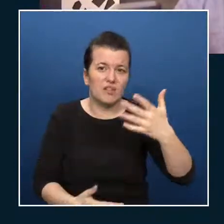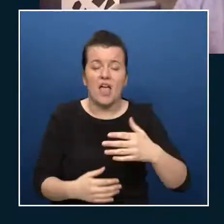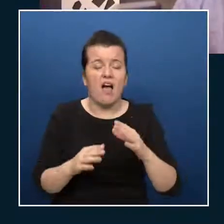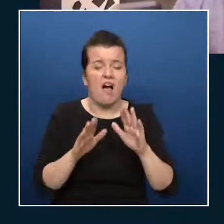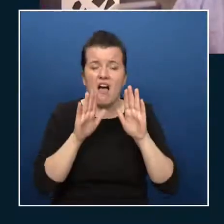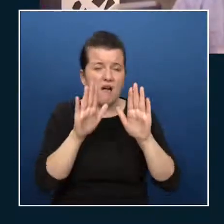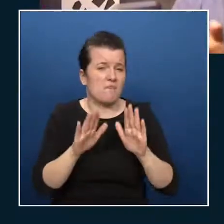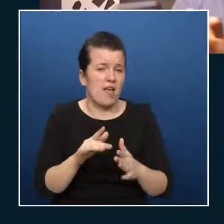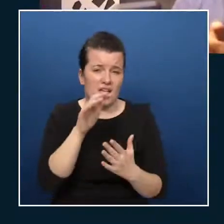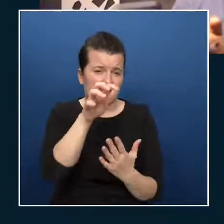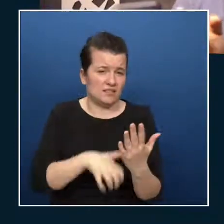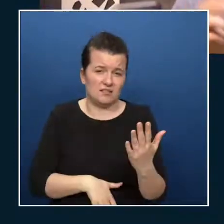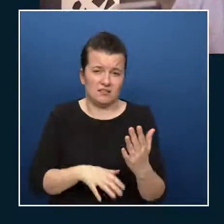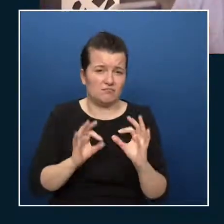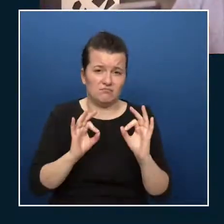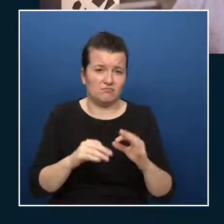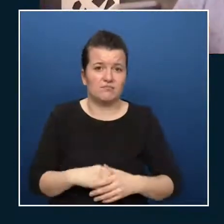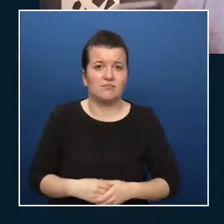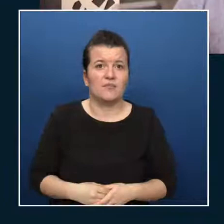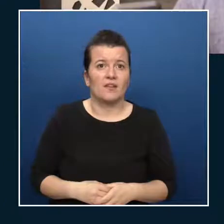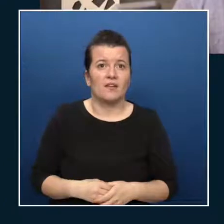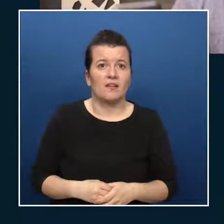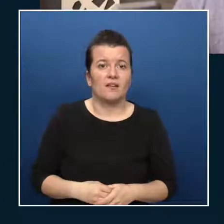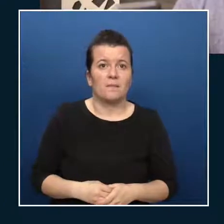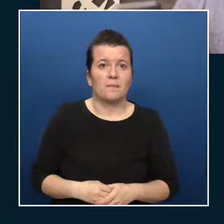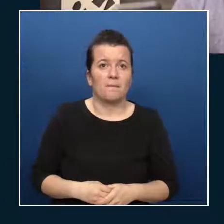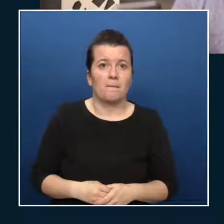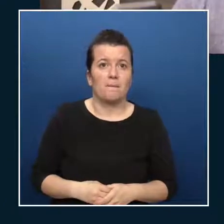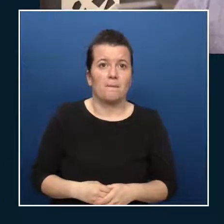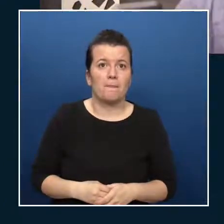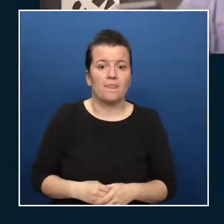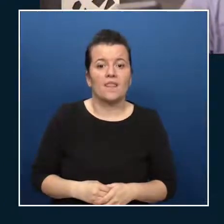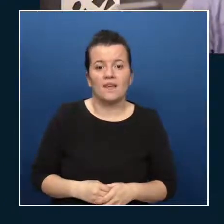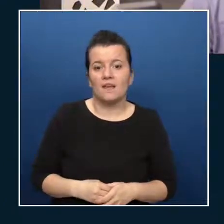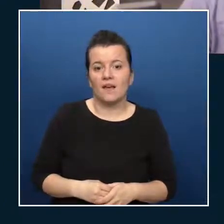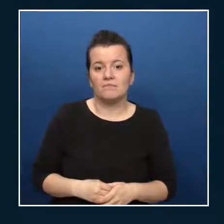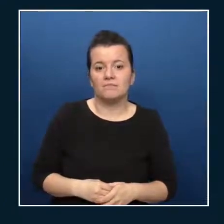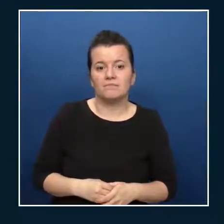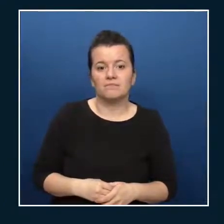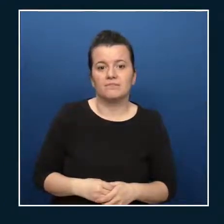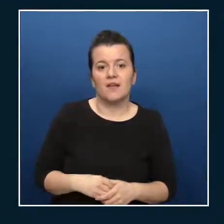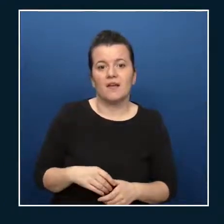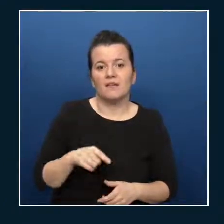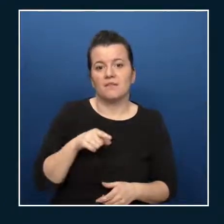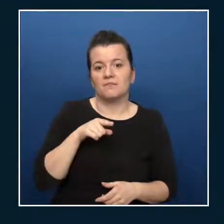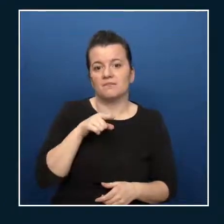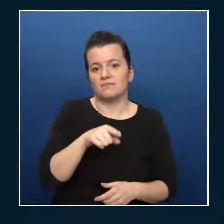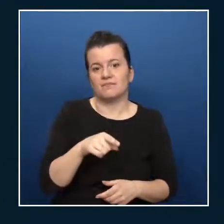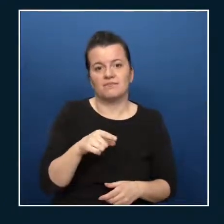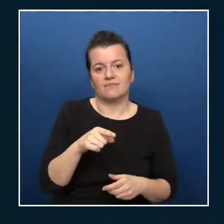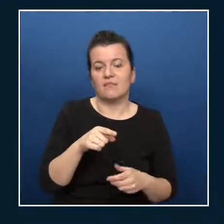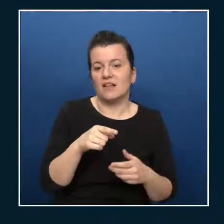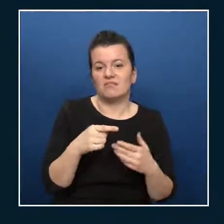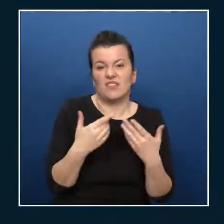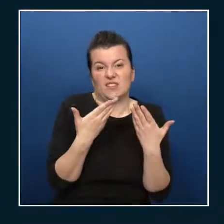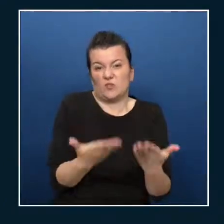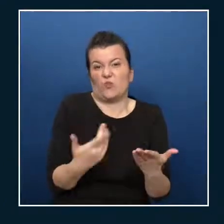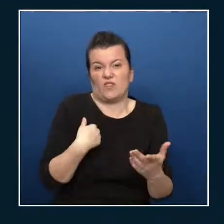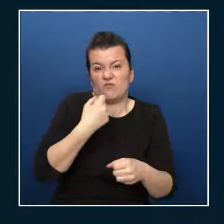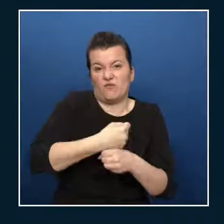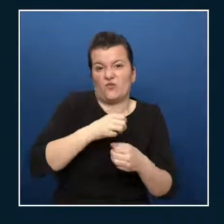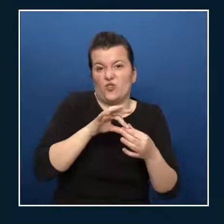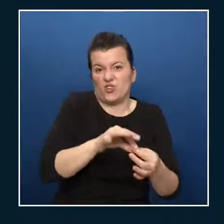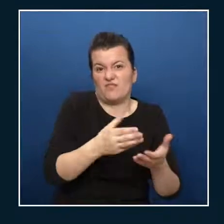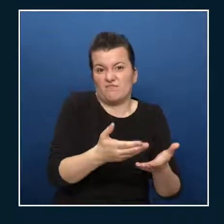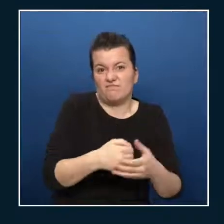coming. But that's basically what Tensei is. So then if it's built on